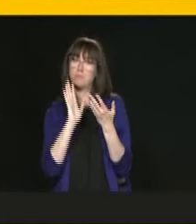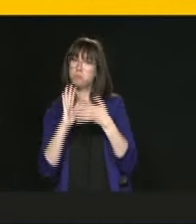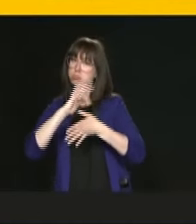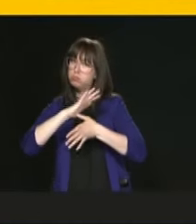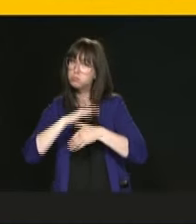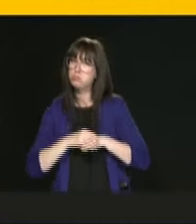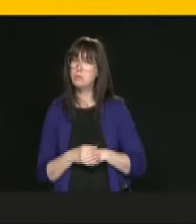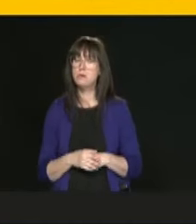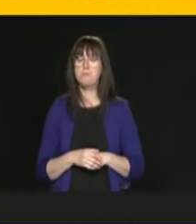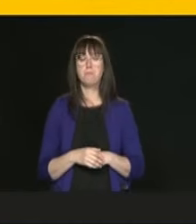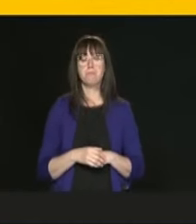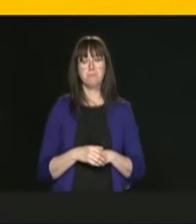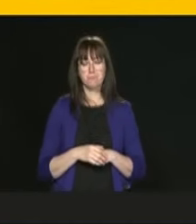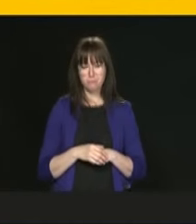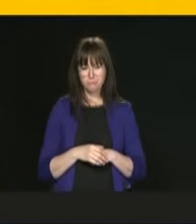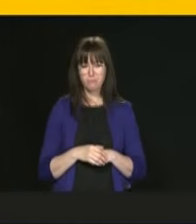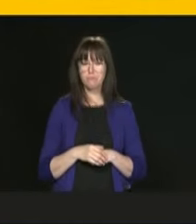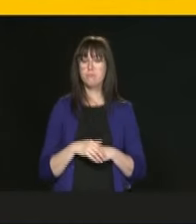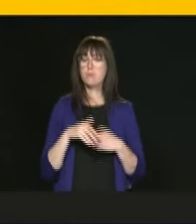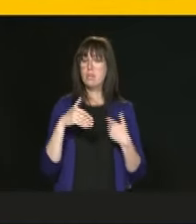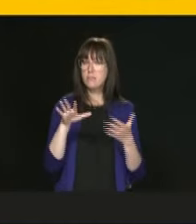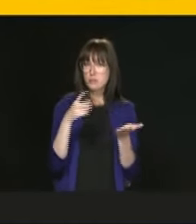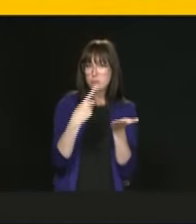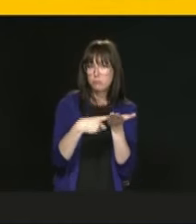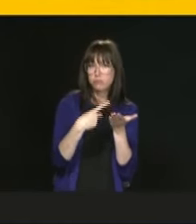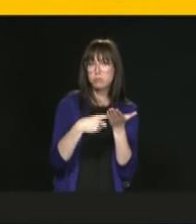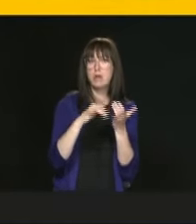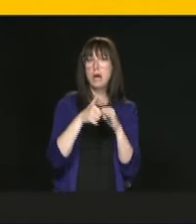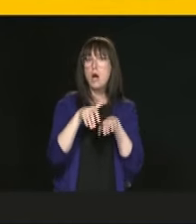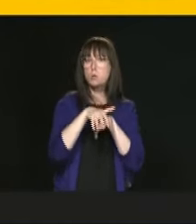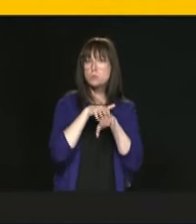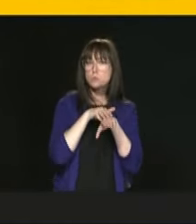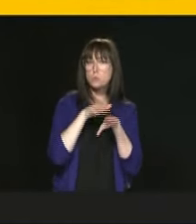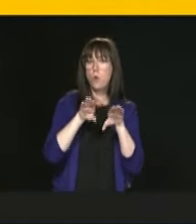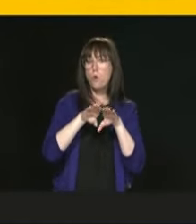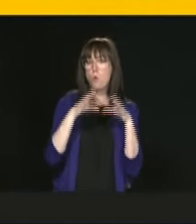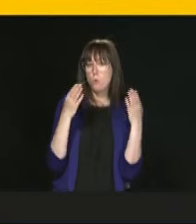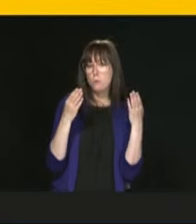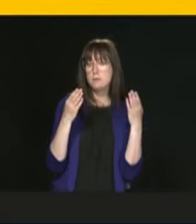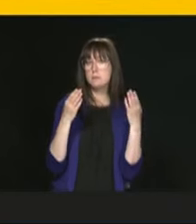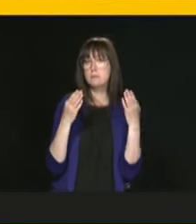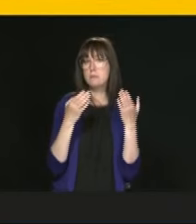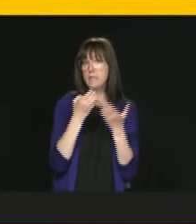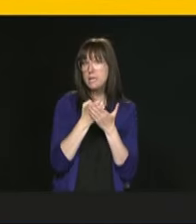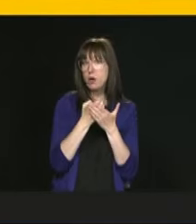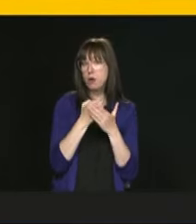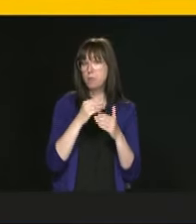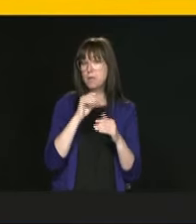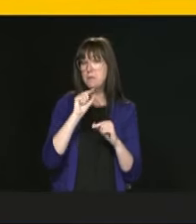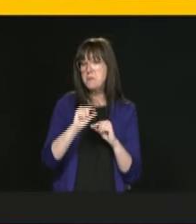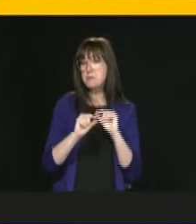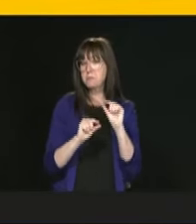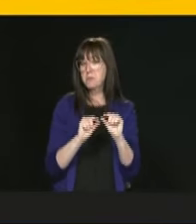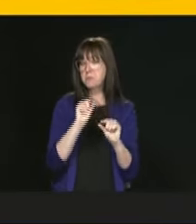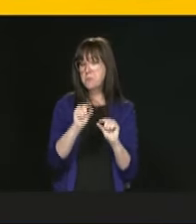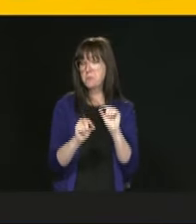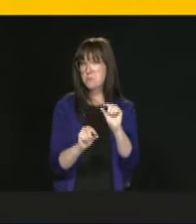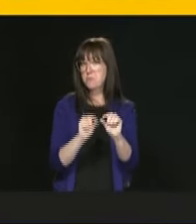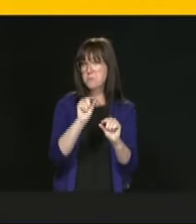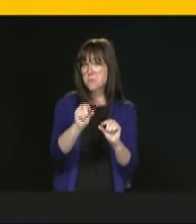to talk about gradually and progressively reopening the economy, but that has to be done in such a way as to keep people